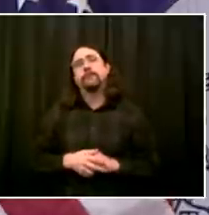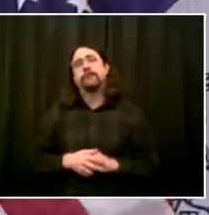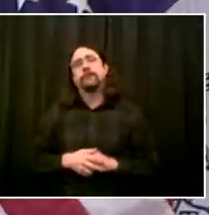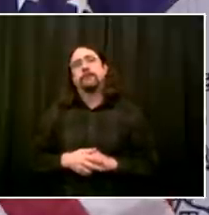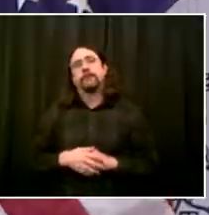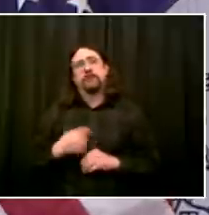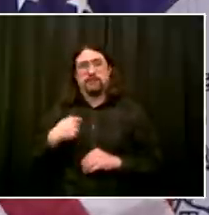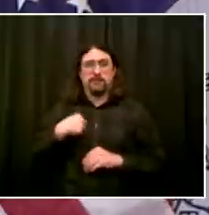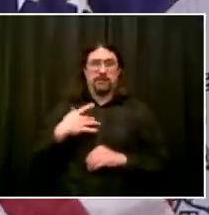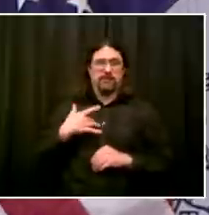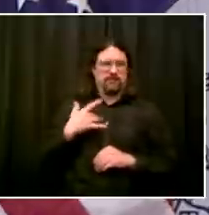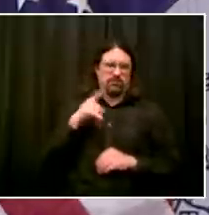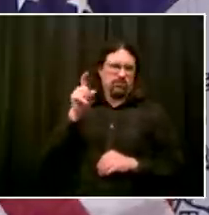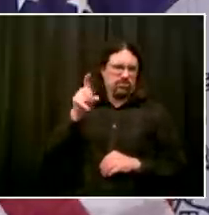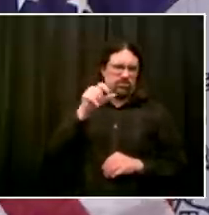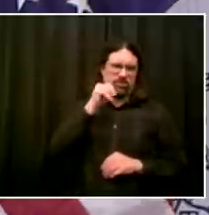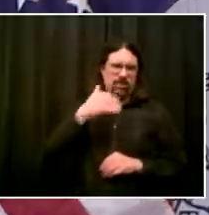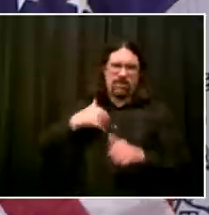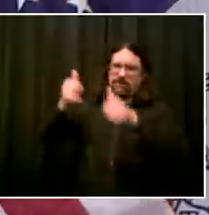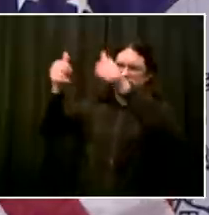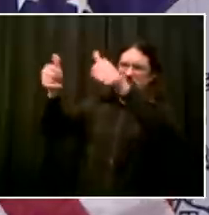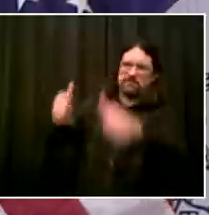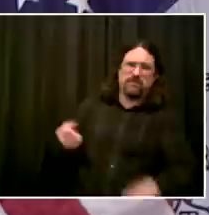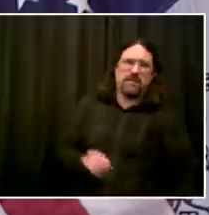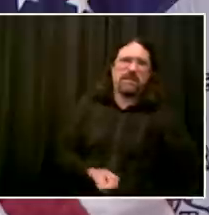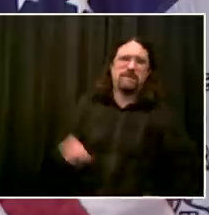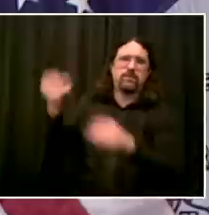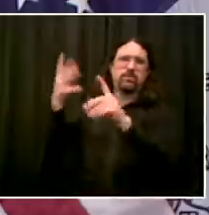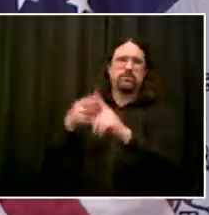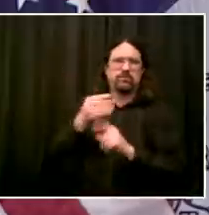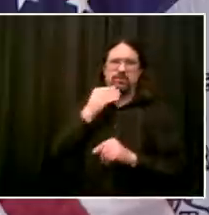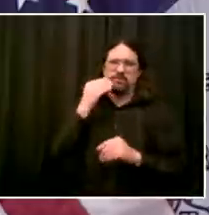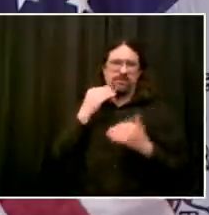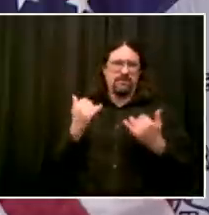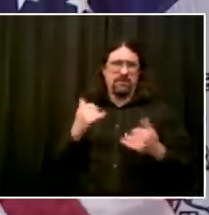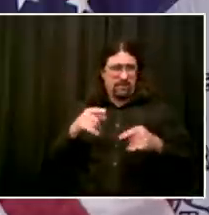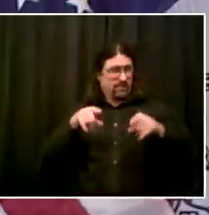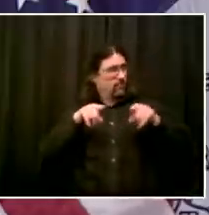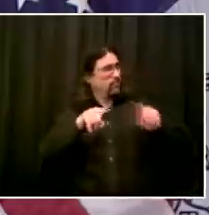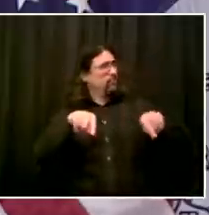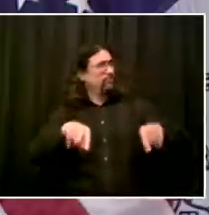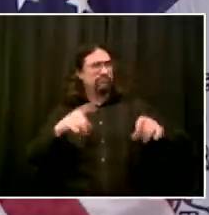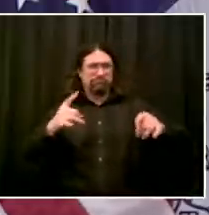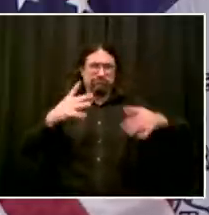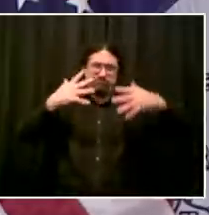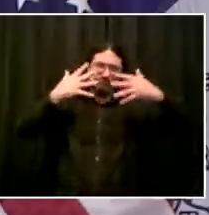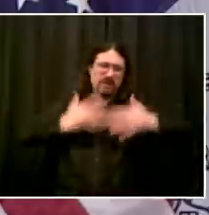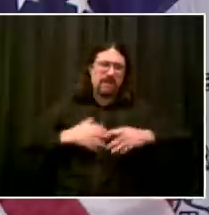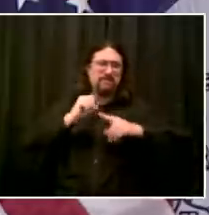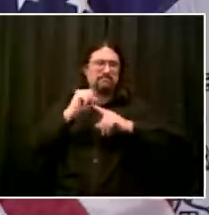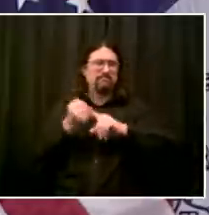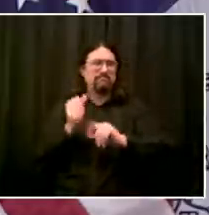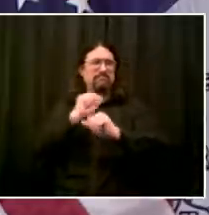any evictions during this crisis, and I've said there should be at least a two-month window after this crisis. And